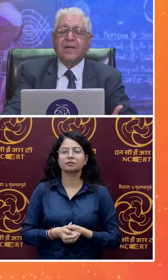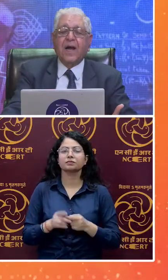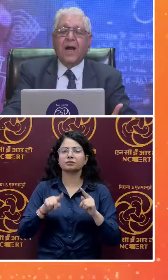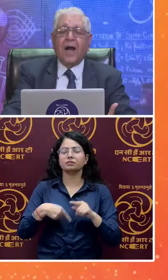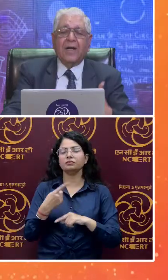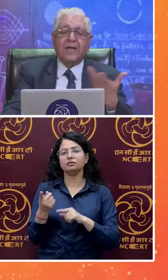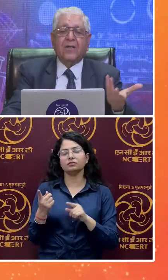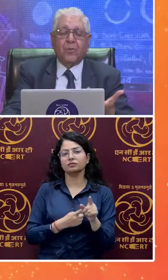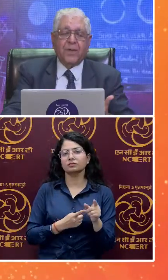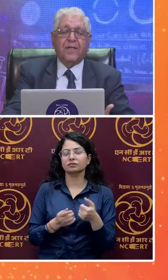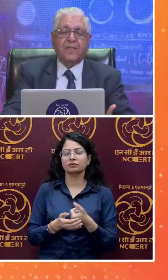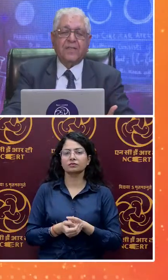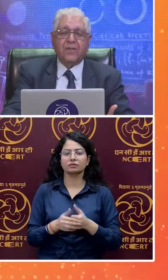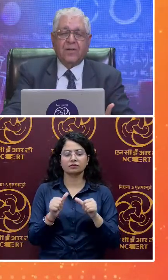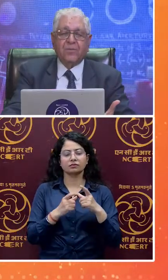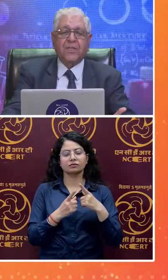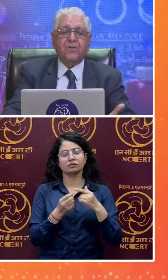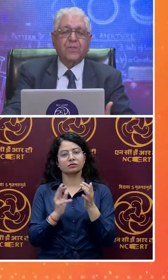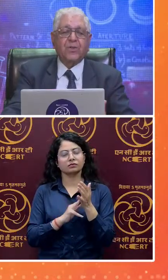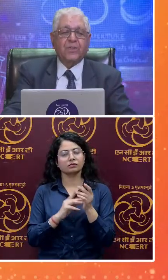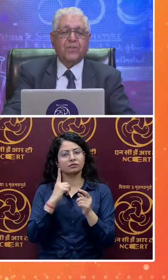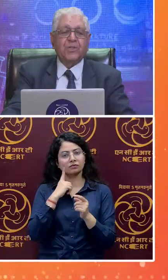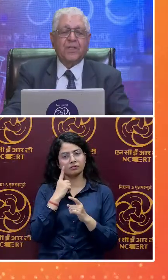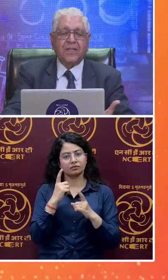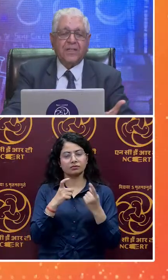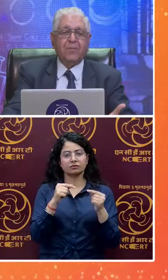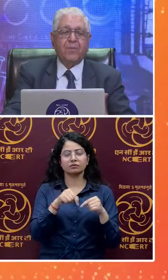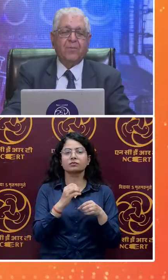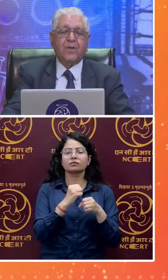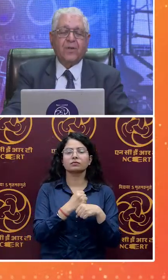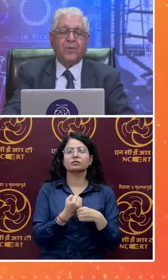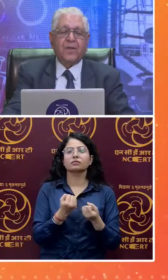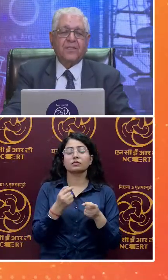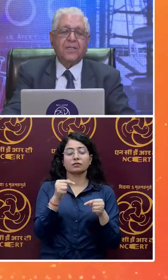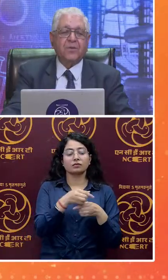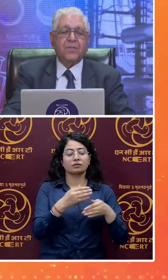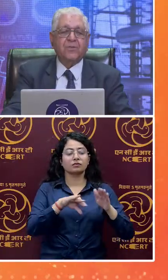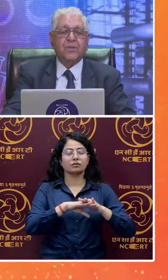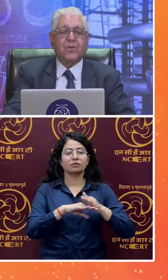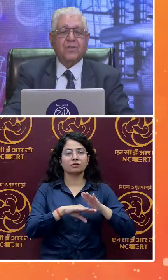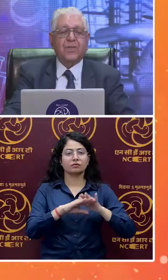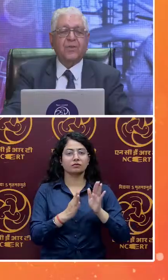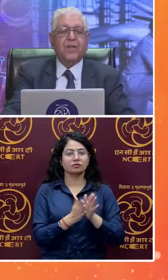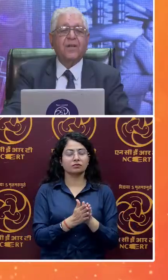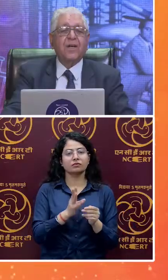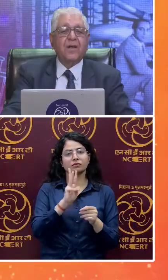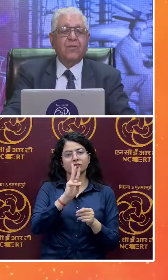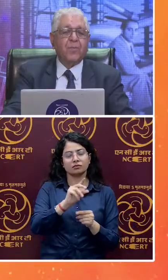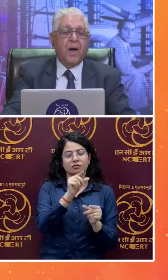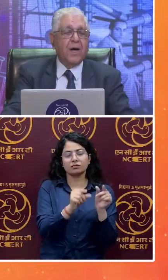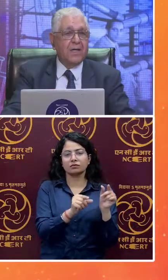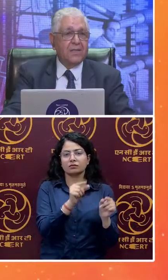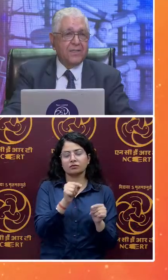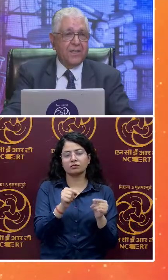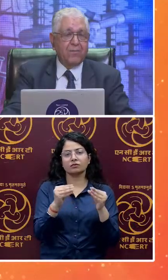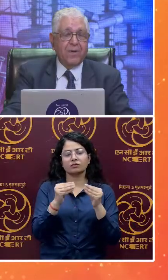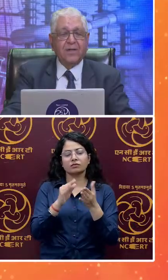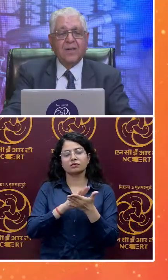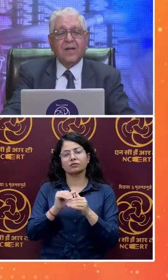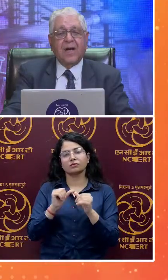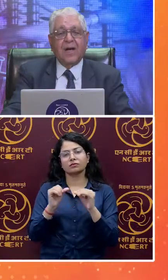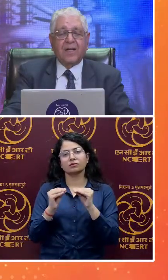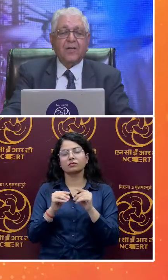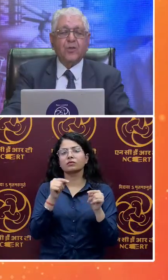year, and Atomic Energy Commission was constituted. A 3-member Atomic Energy Commission was constituted with Bhabha as the